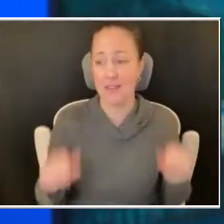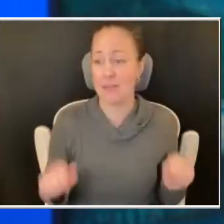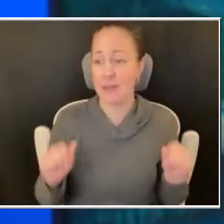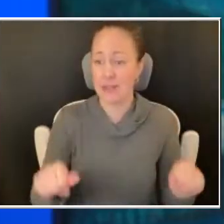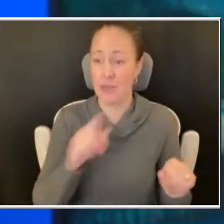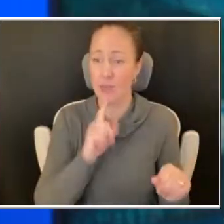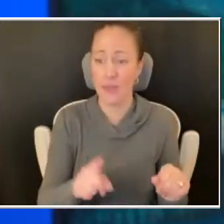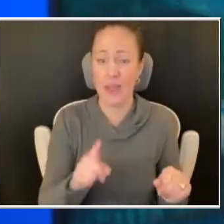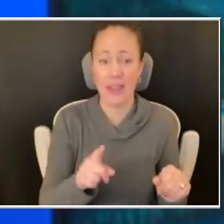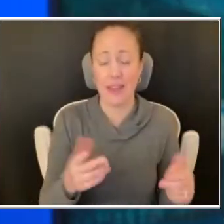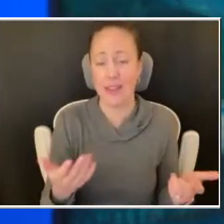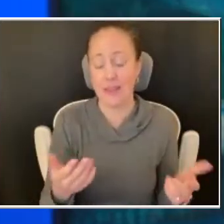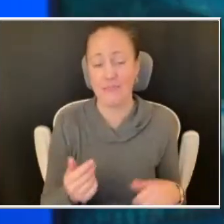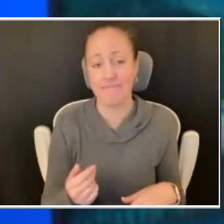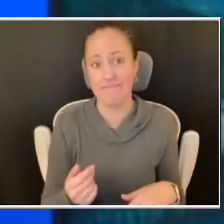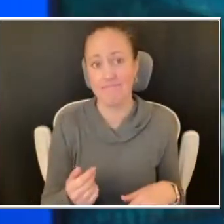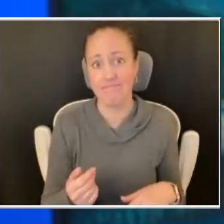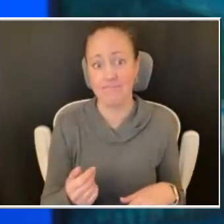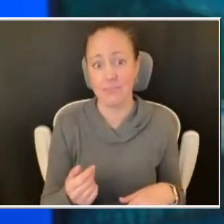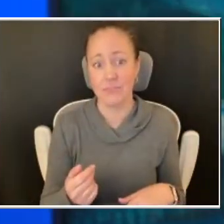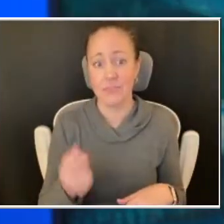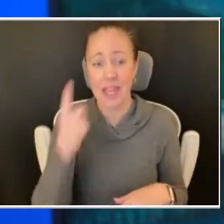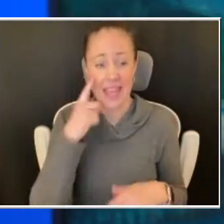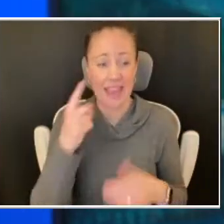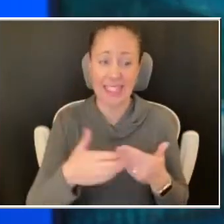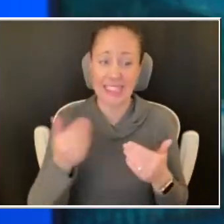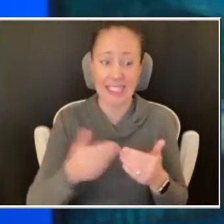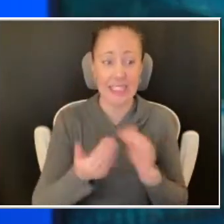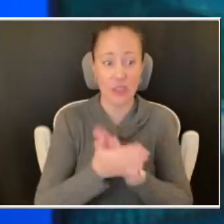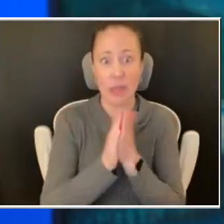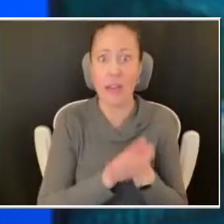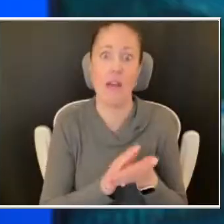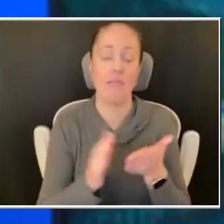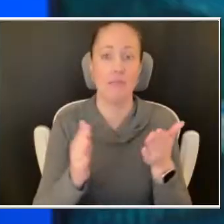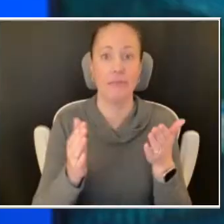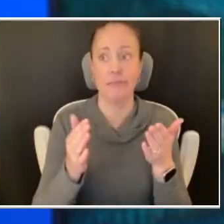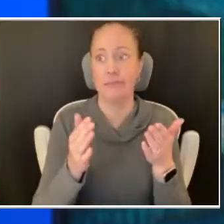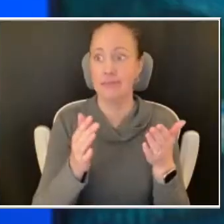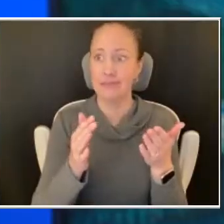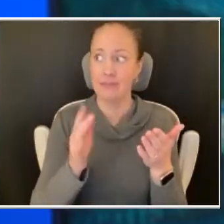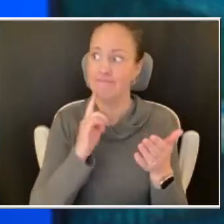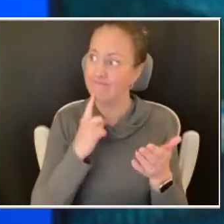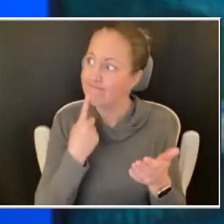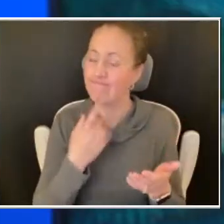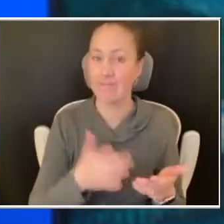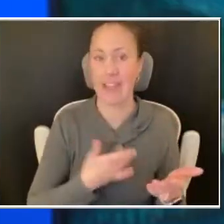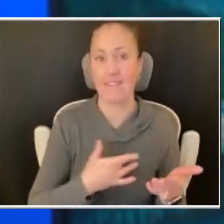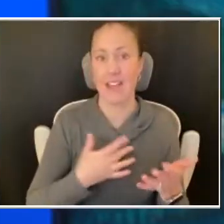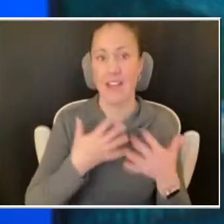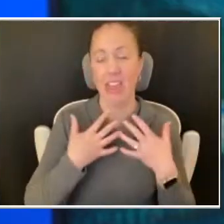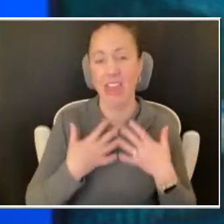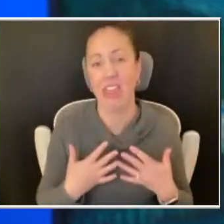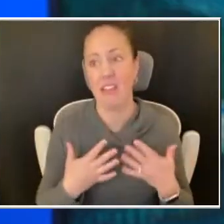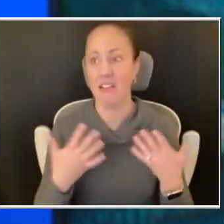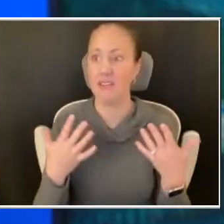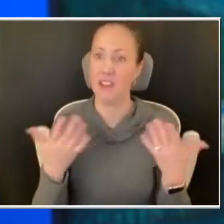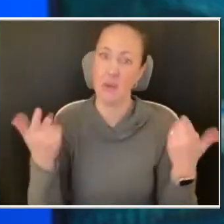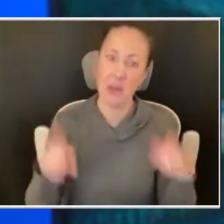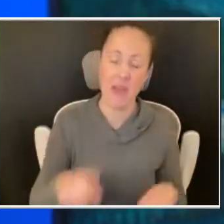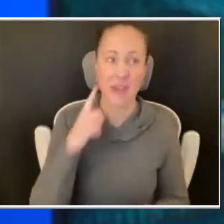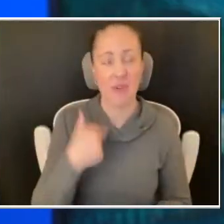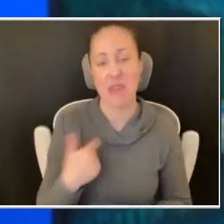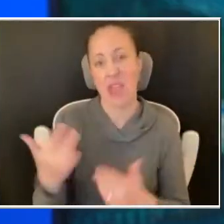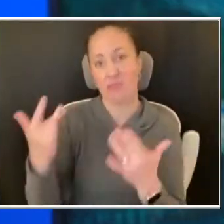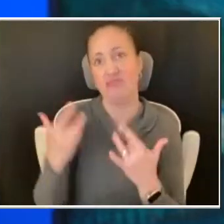to look down and say, oh, this is happening to me, or oh, I feel bad for yourself a little bit. But I